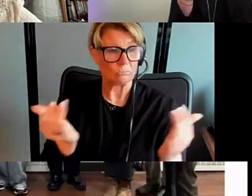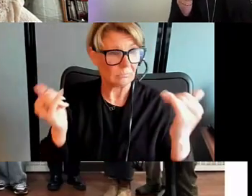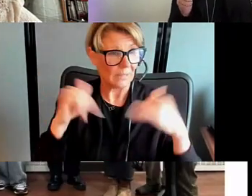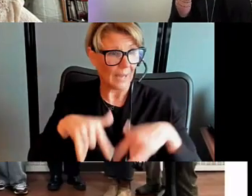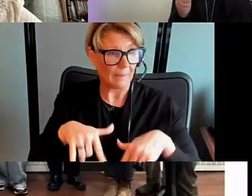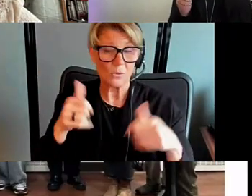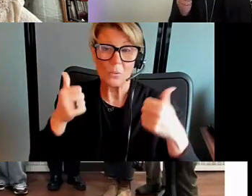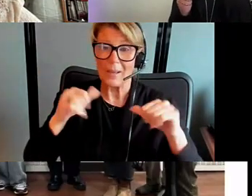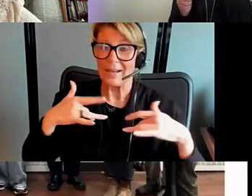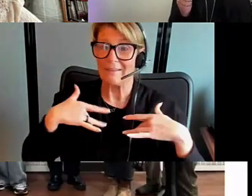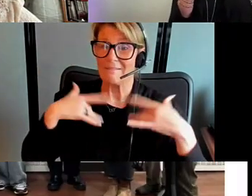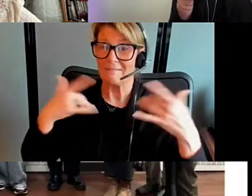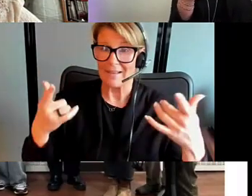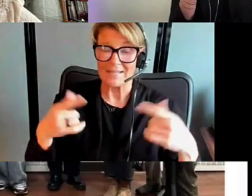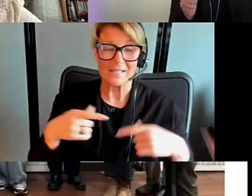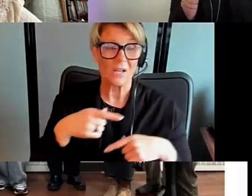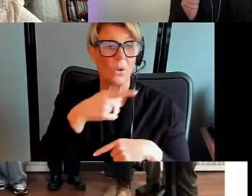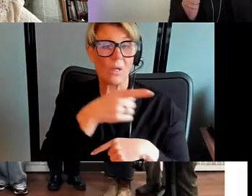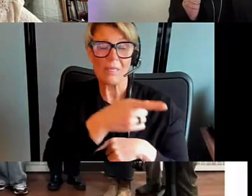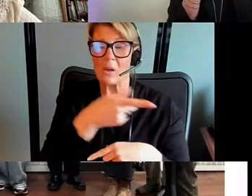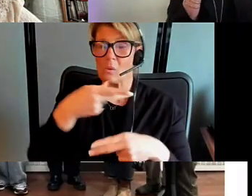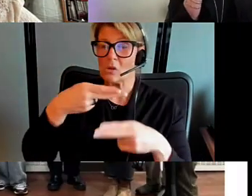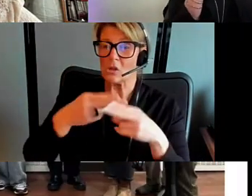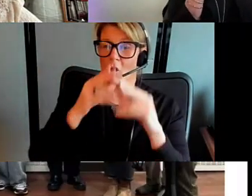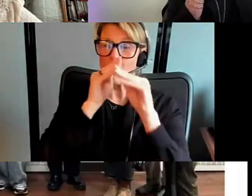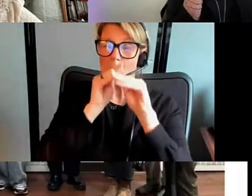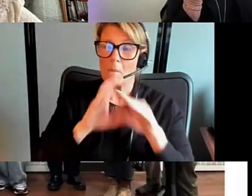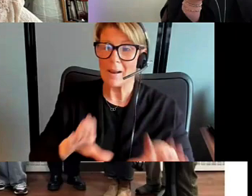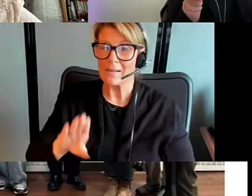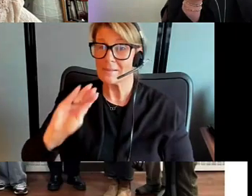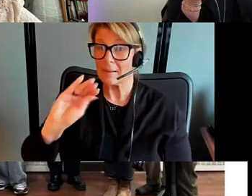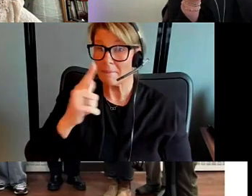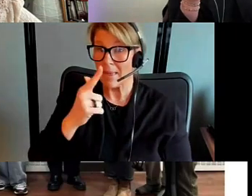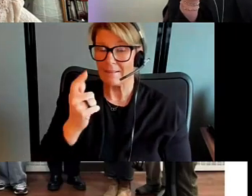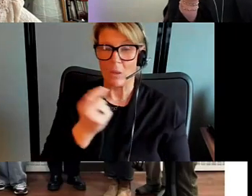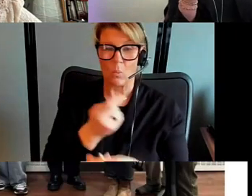one here, we created blessing bags for the homeless, and